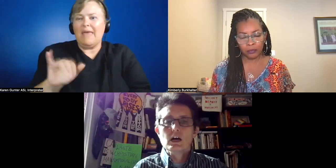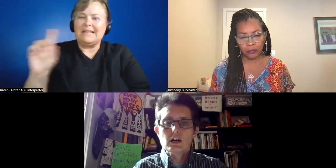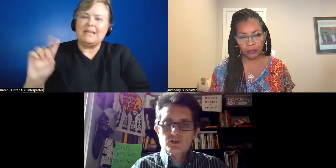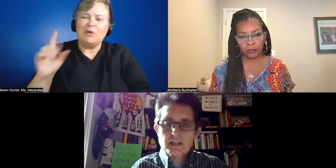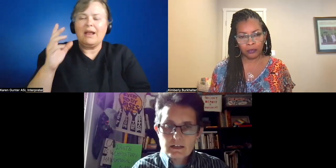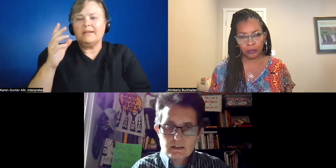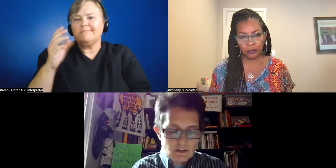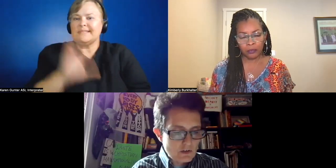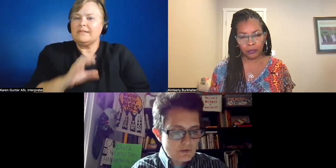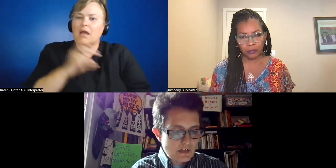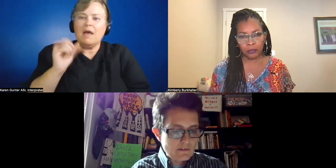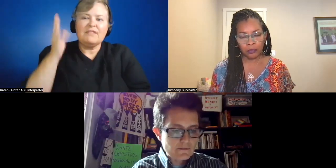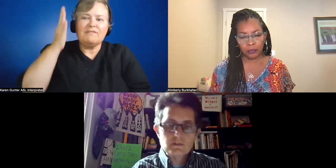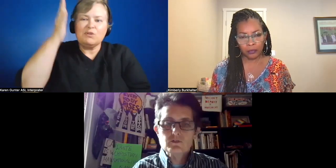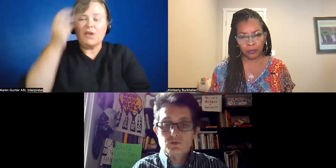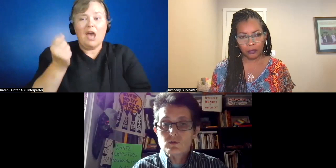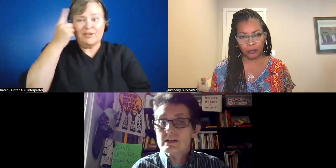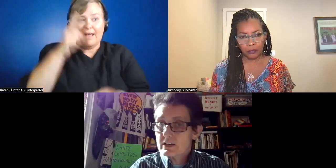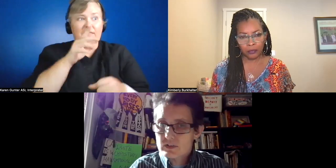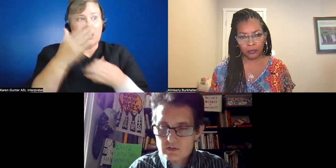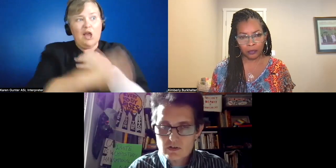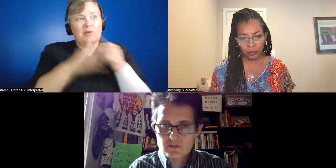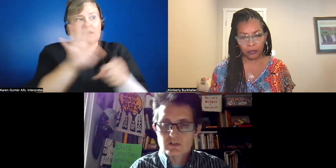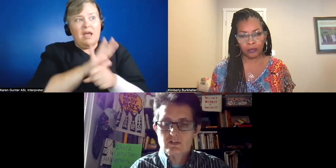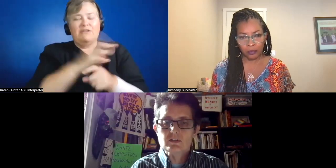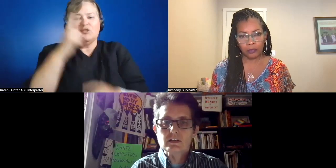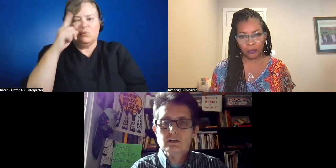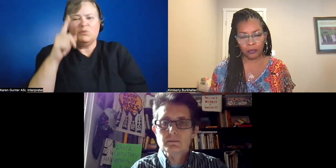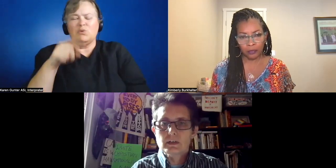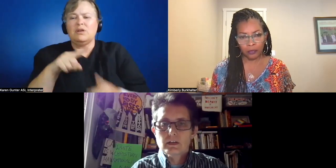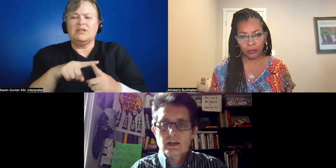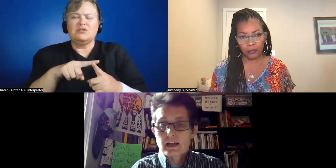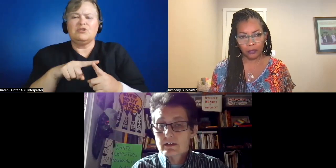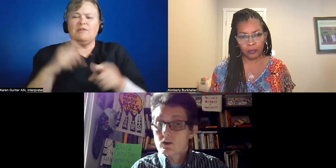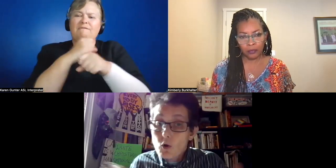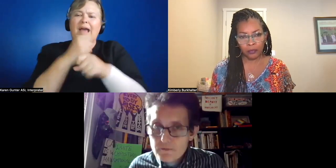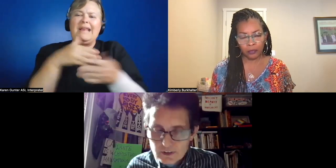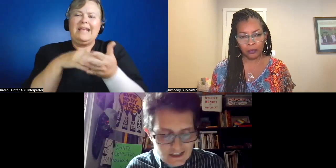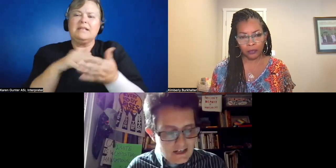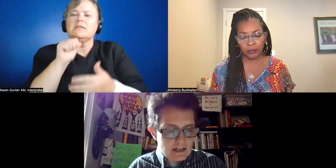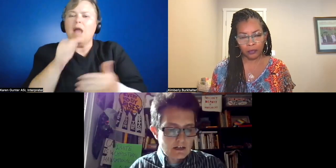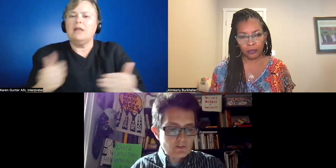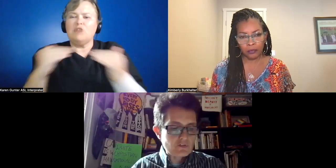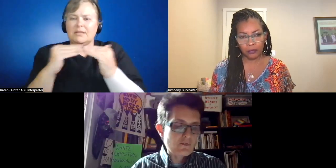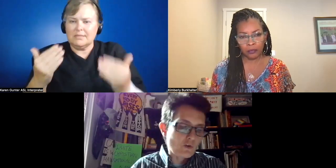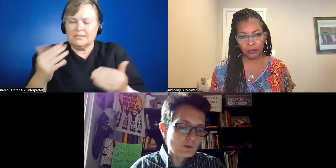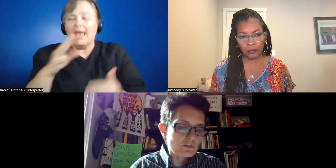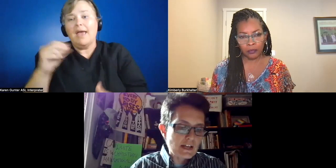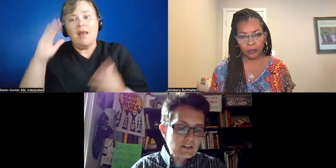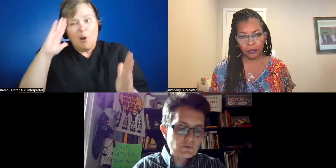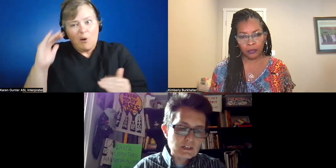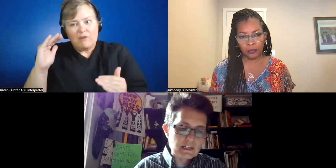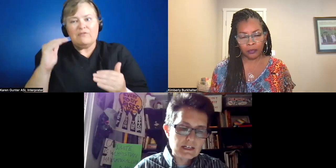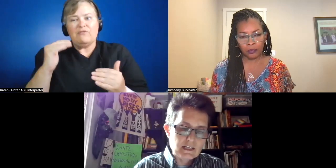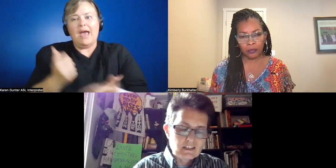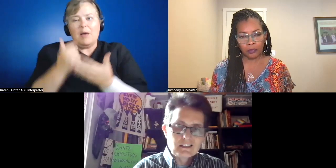who understand the country enough to contest its injustices and hopefully take us forward. So